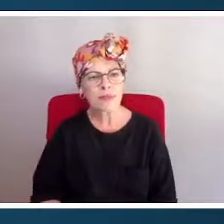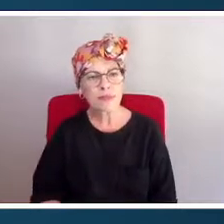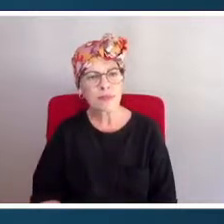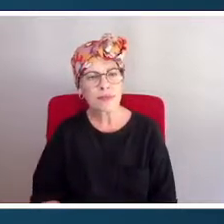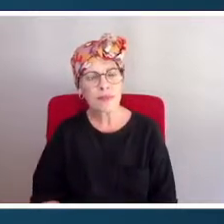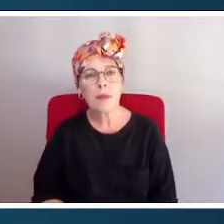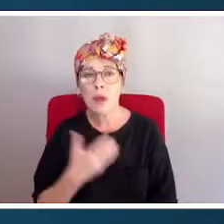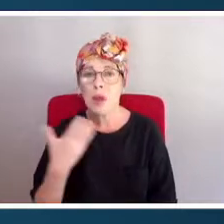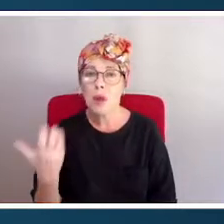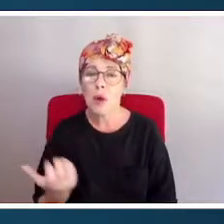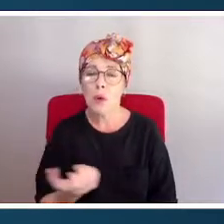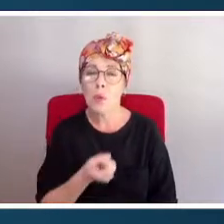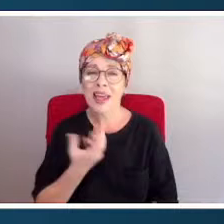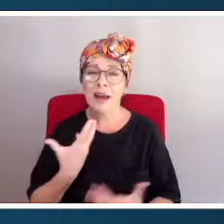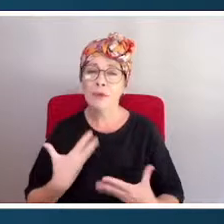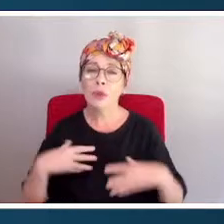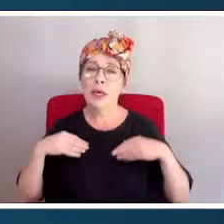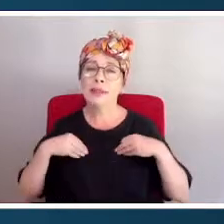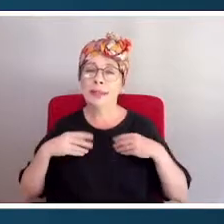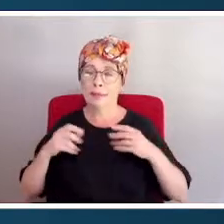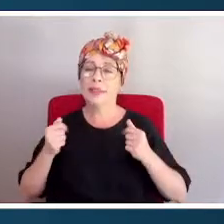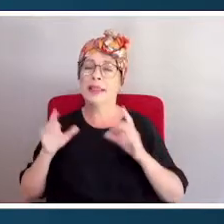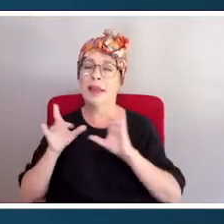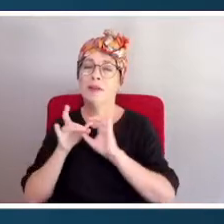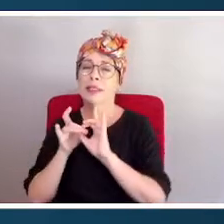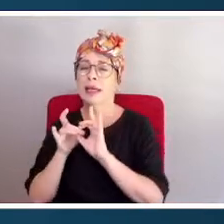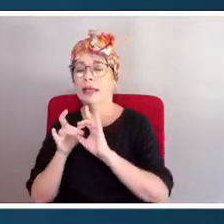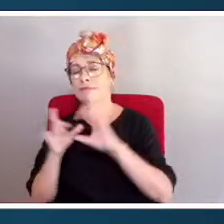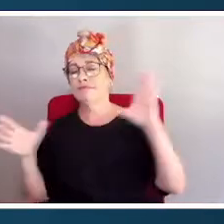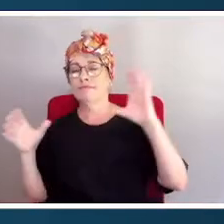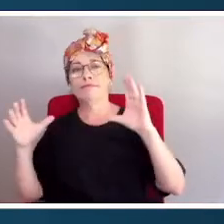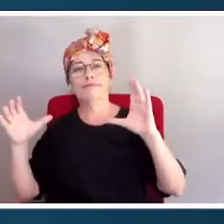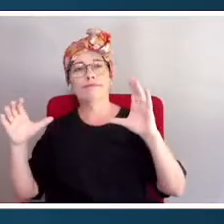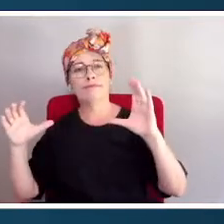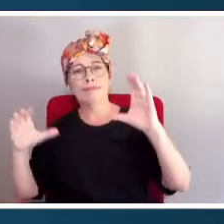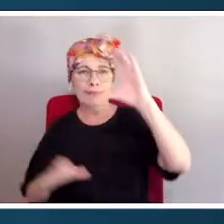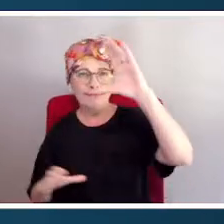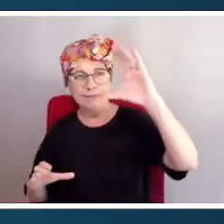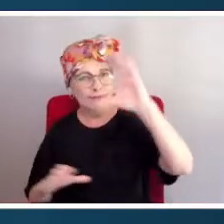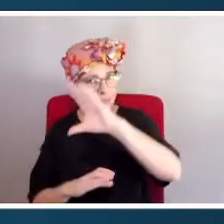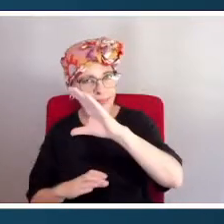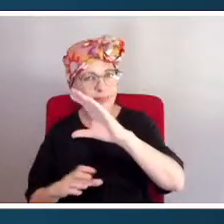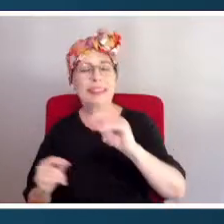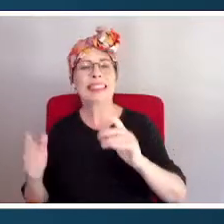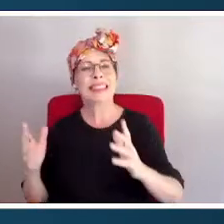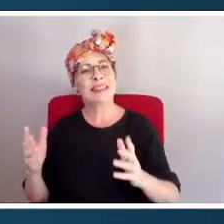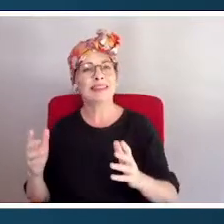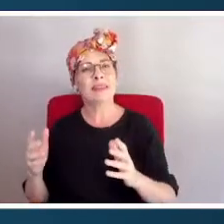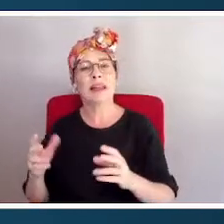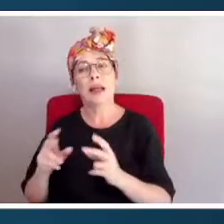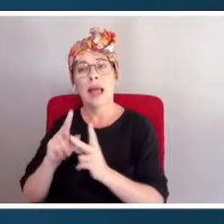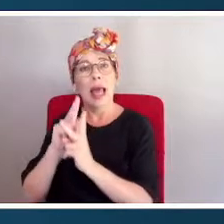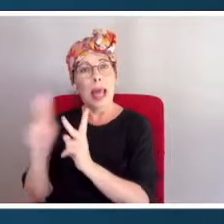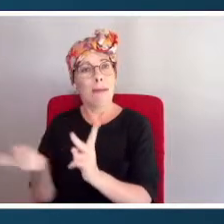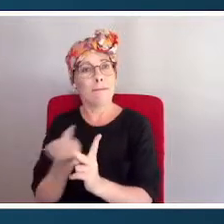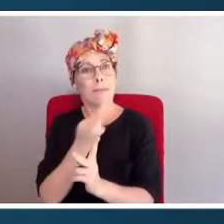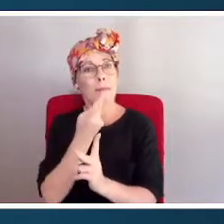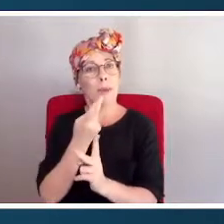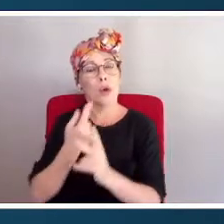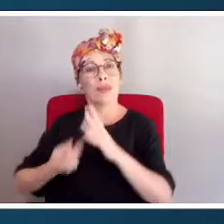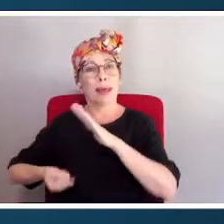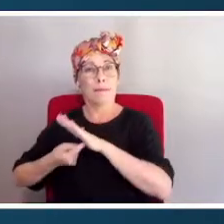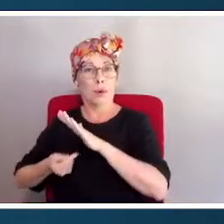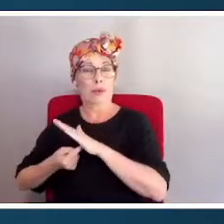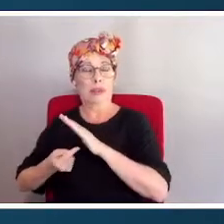disconnect between, I think both are important. Sometimes, from our own perspective in the